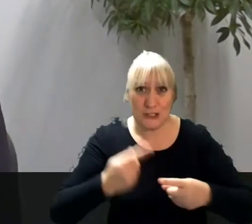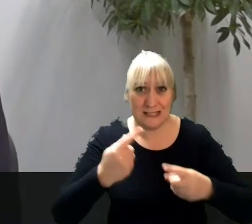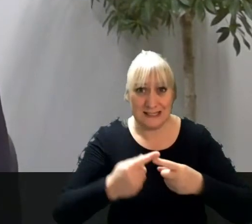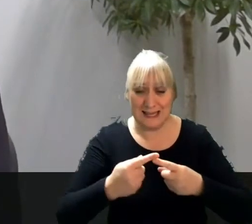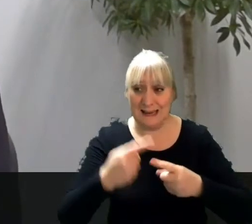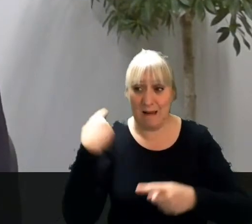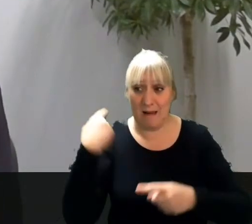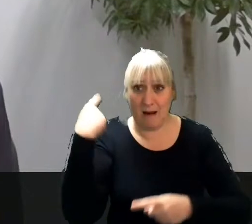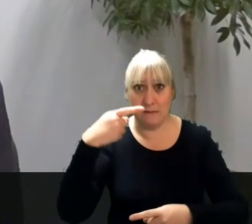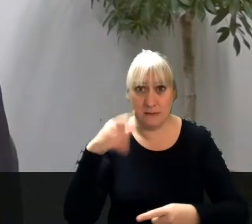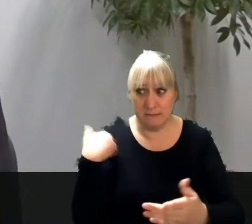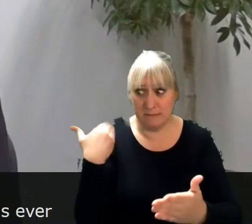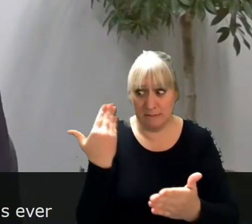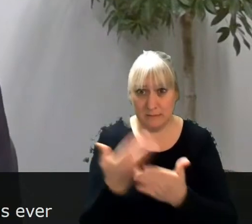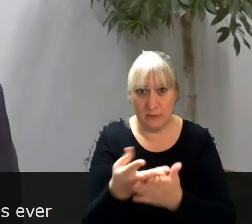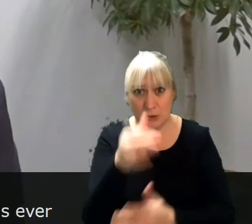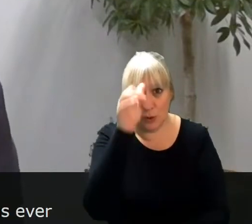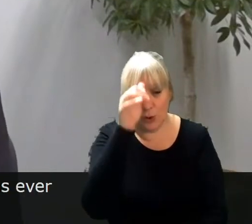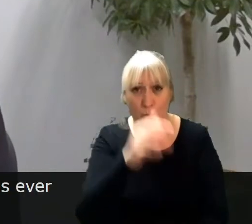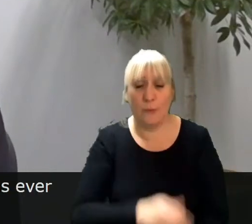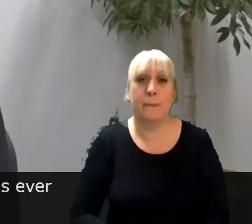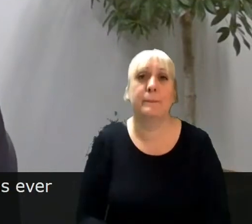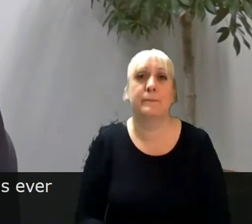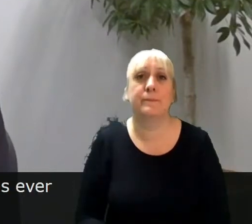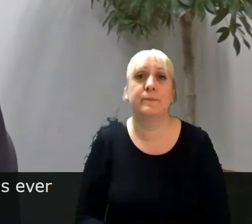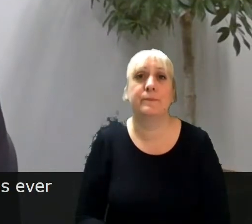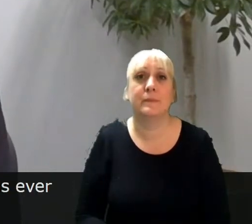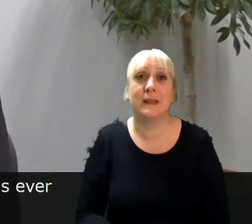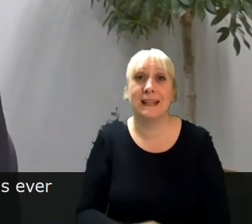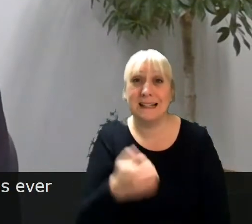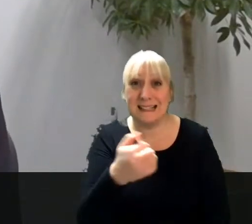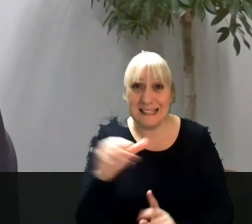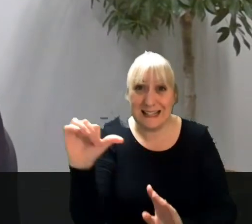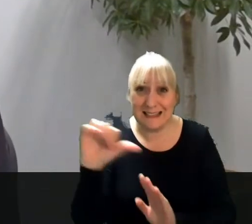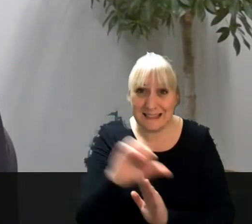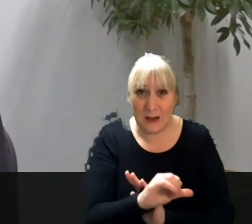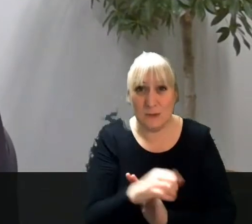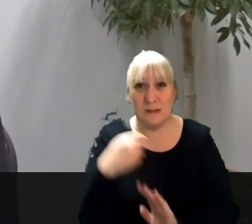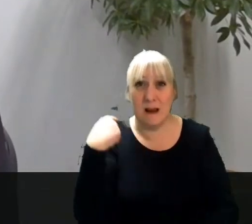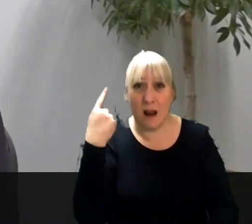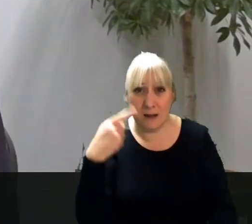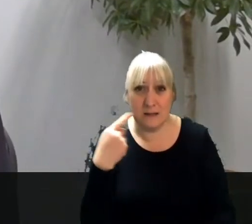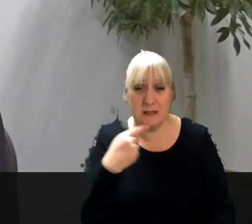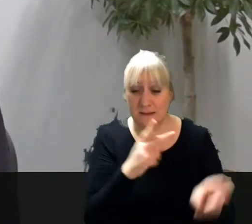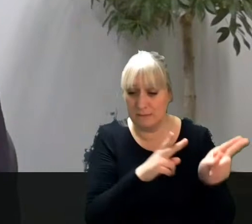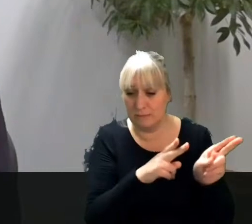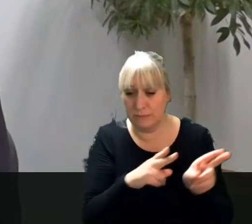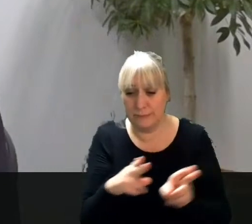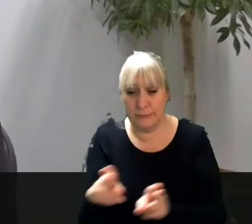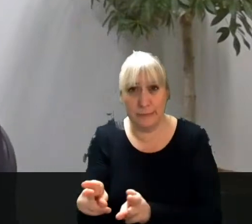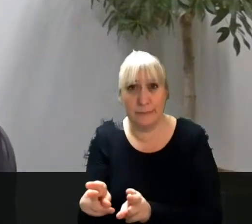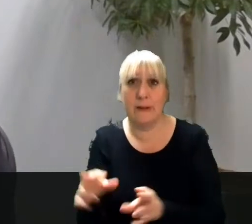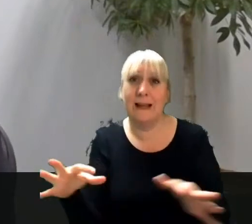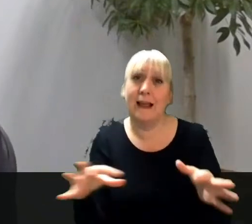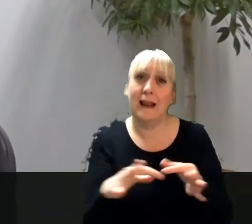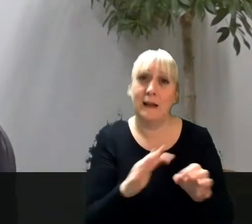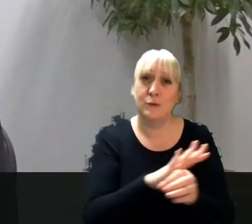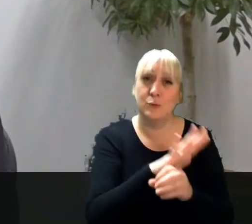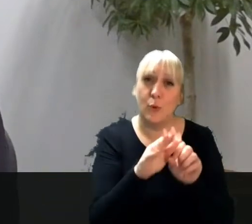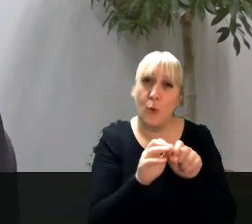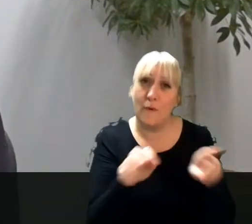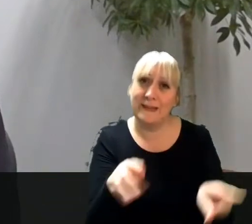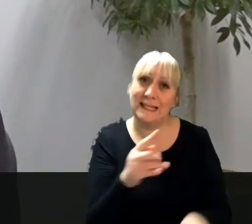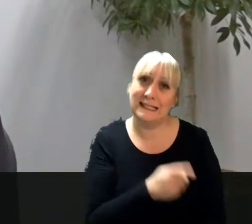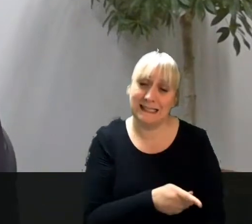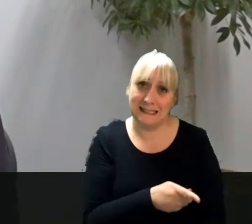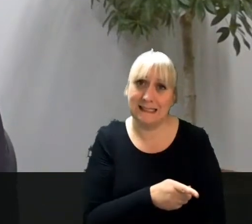than 16,000 Londoners have lost their lives to this awful virus. I'm